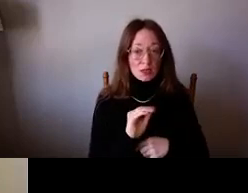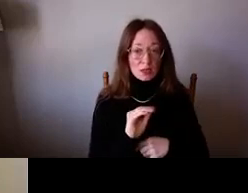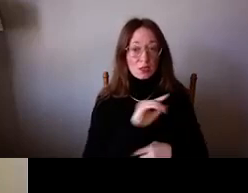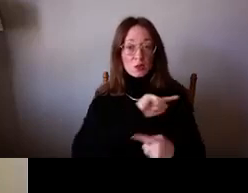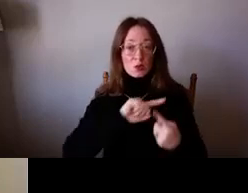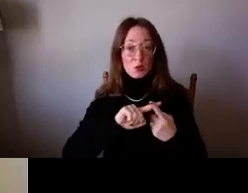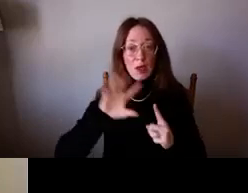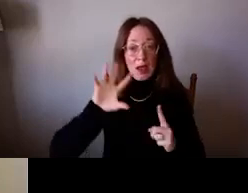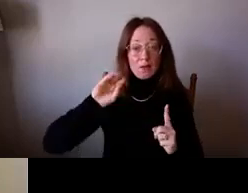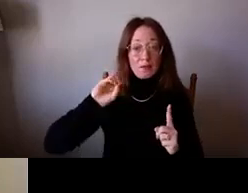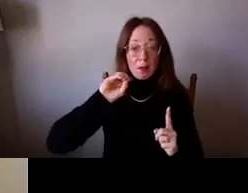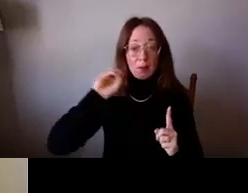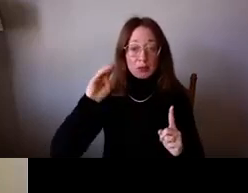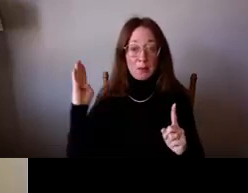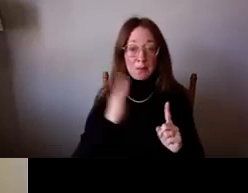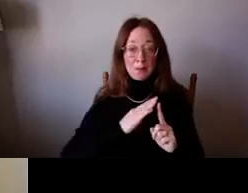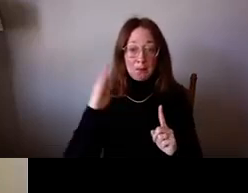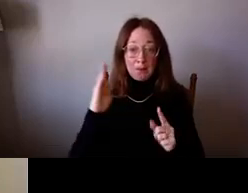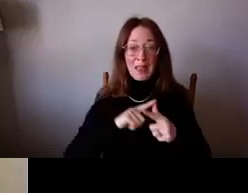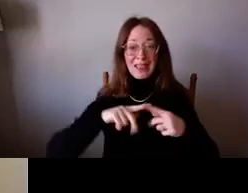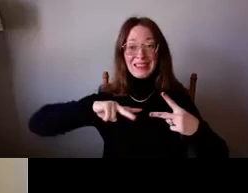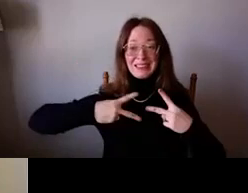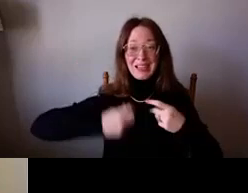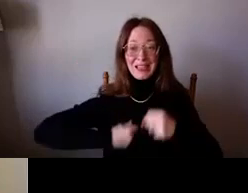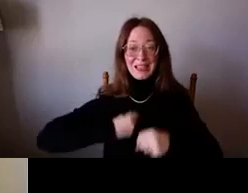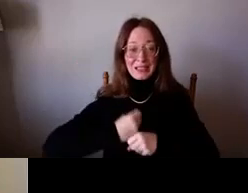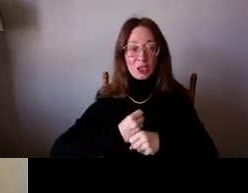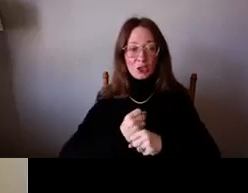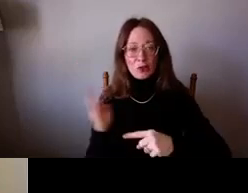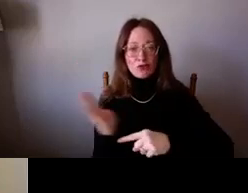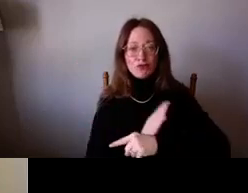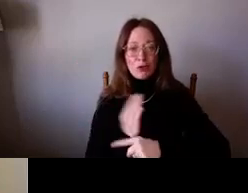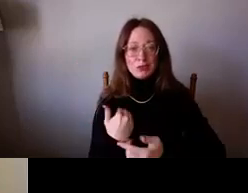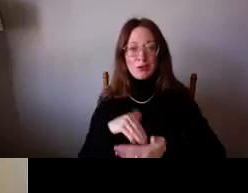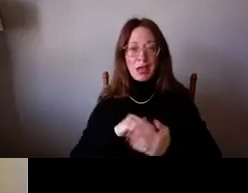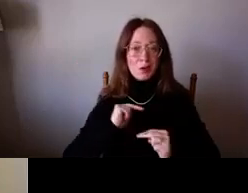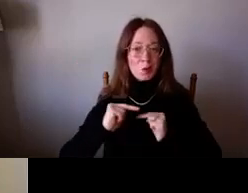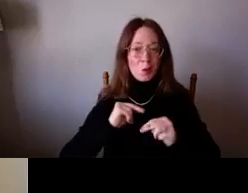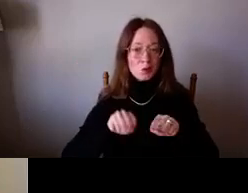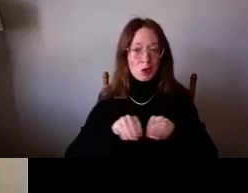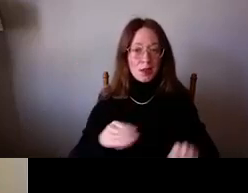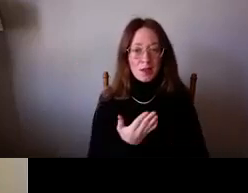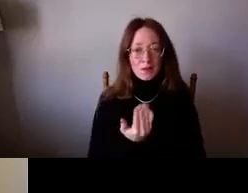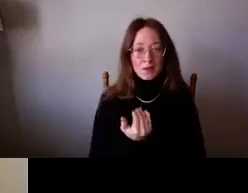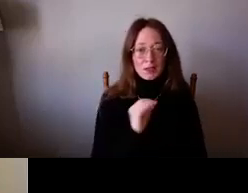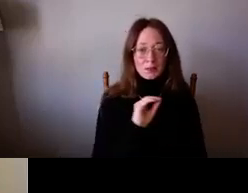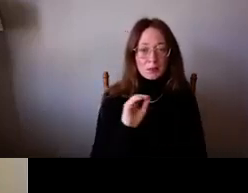50%. And then in the second year, we have a range of negotiated levels at 15%